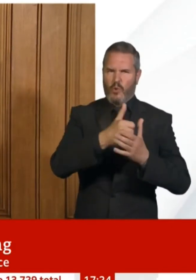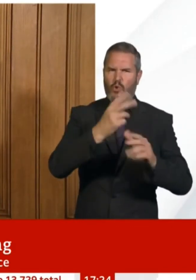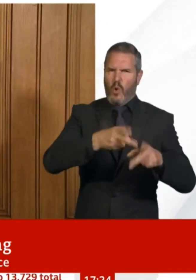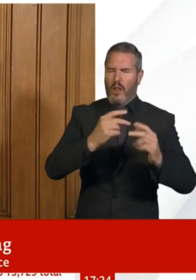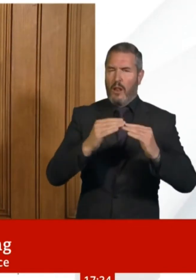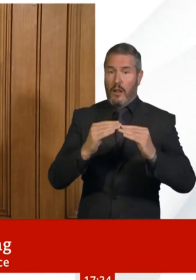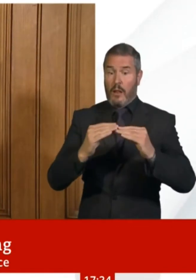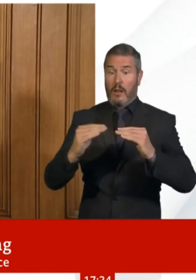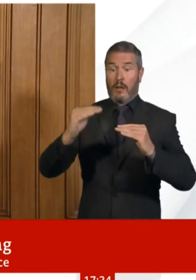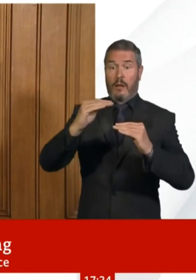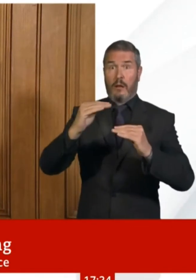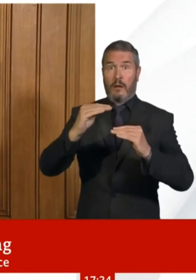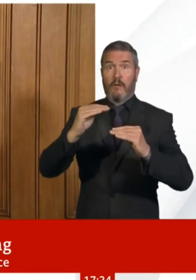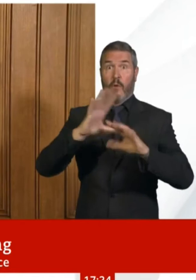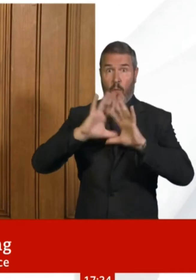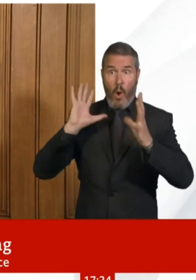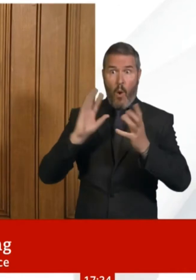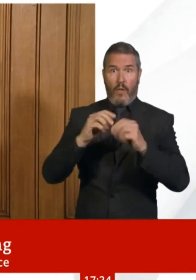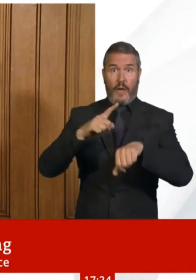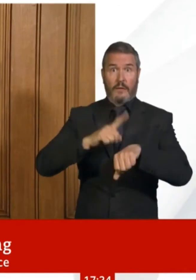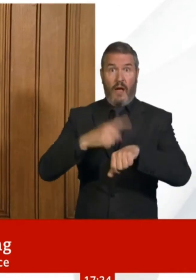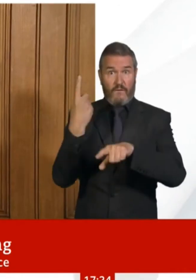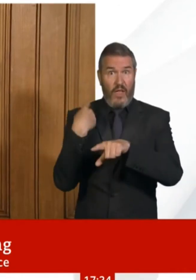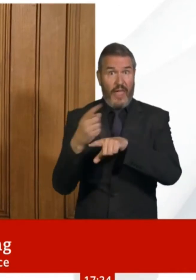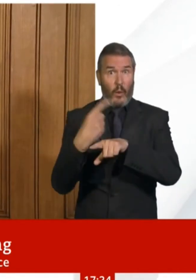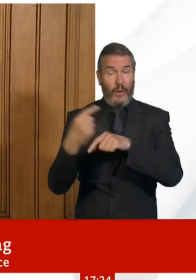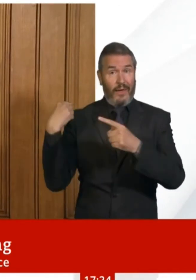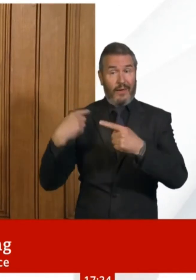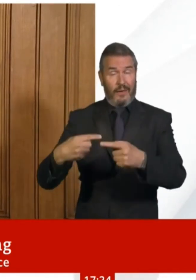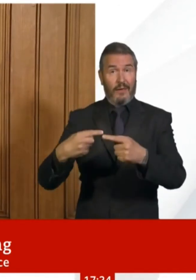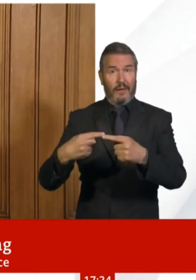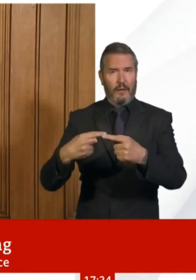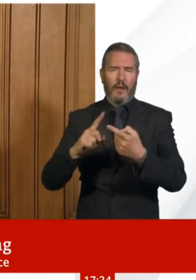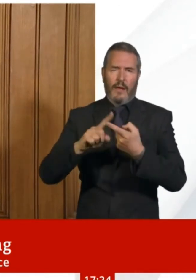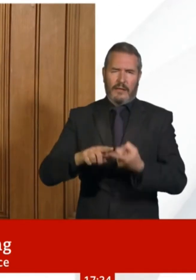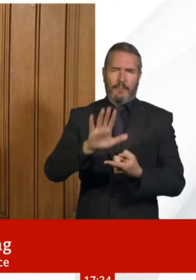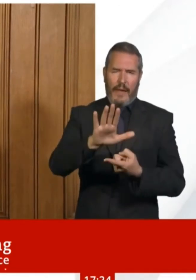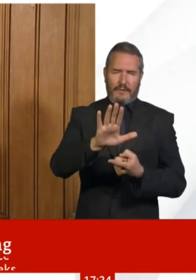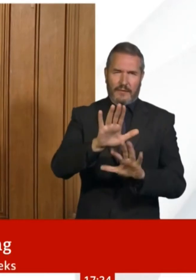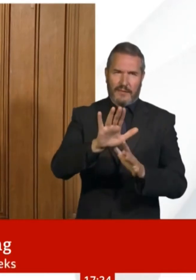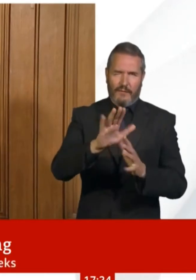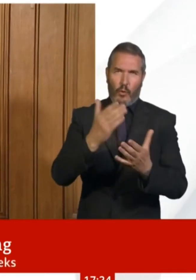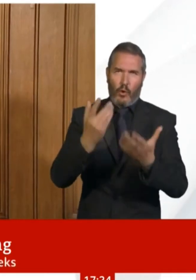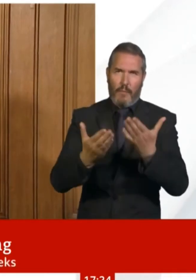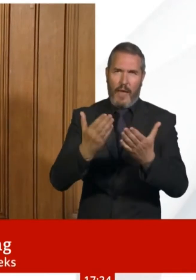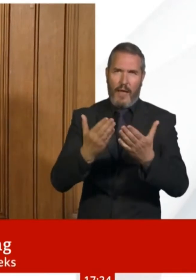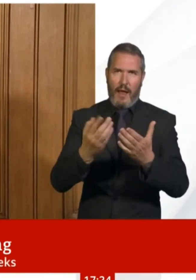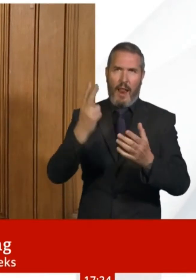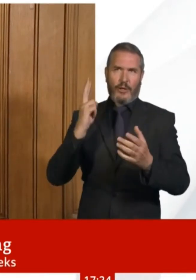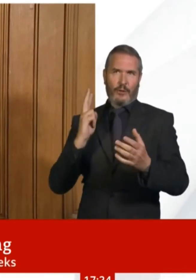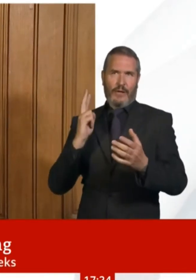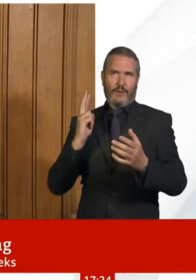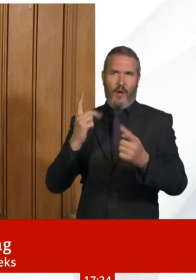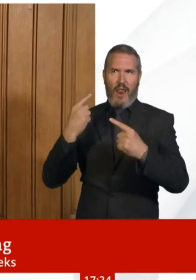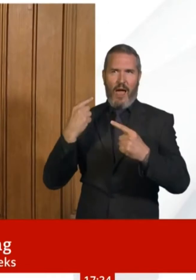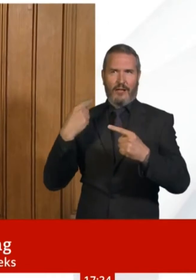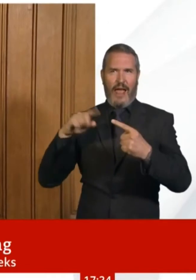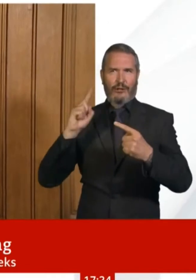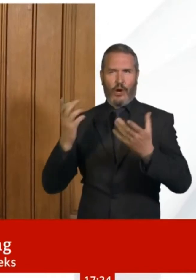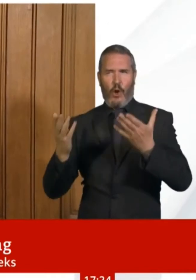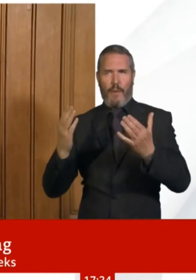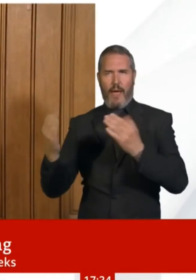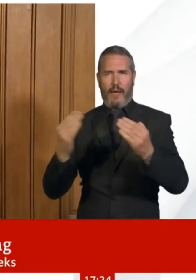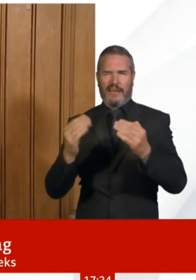was, in terms of the period as a whole for that week, was, depending whether you compare it to the week before or at the same week last